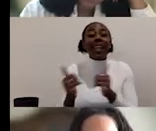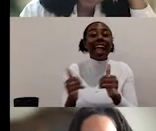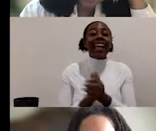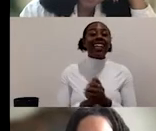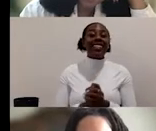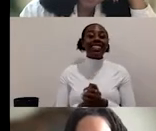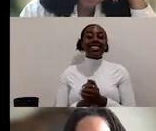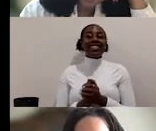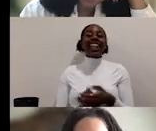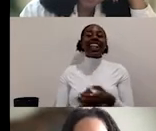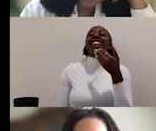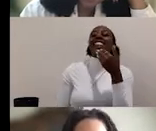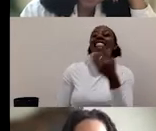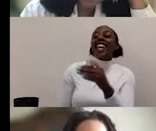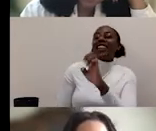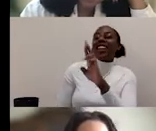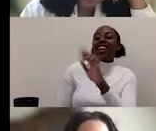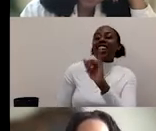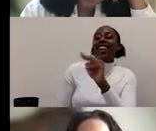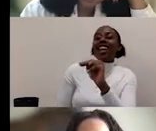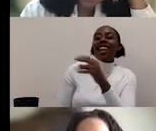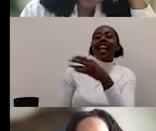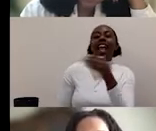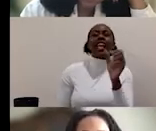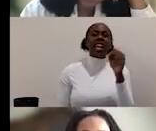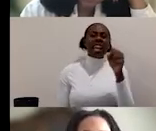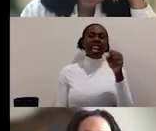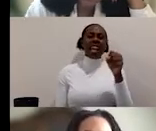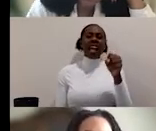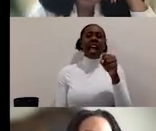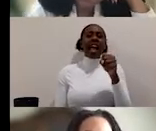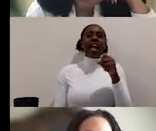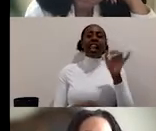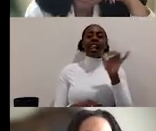Thanks, Erin. And just a heads up, as Erin was saying,